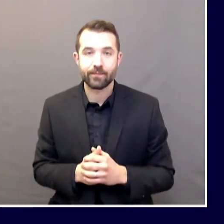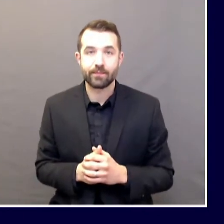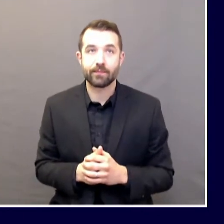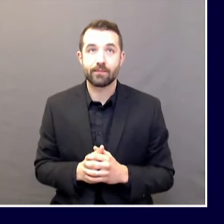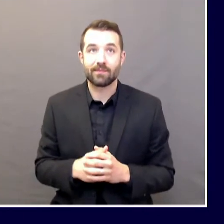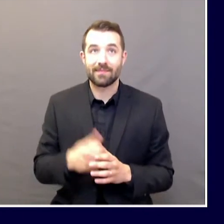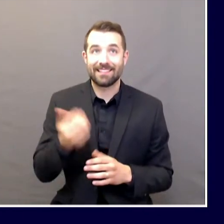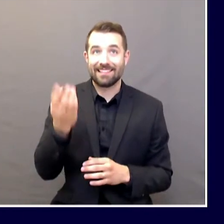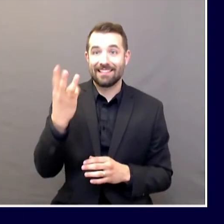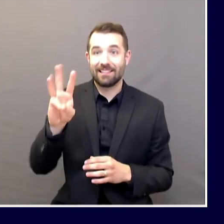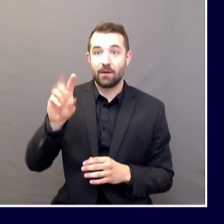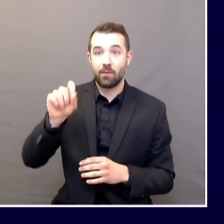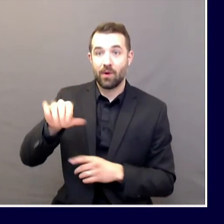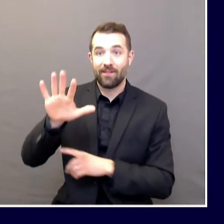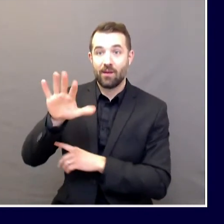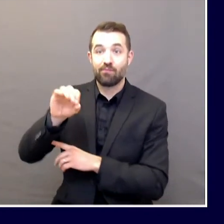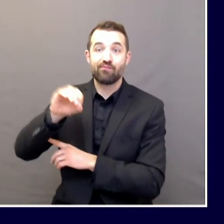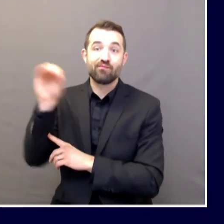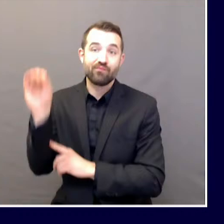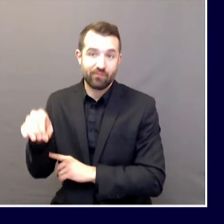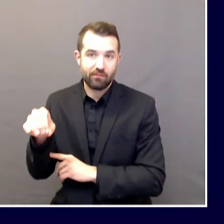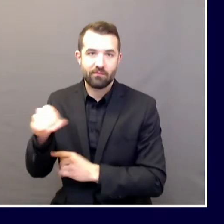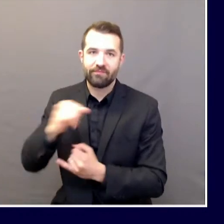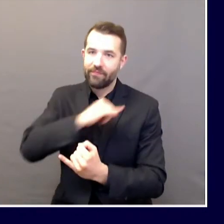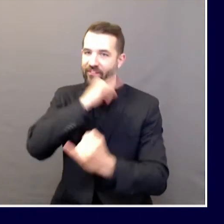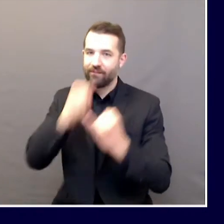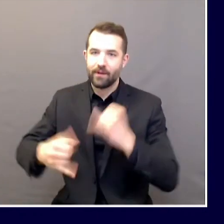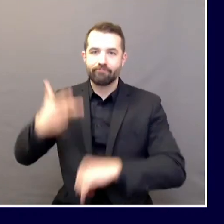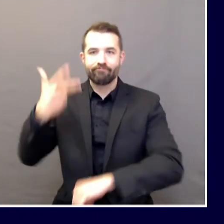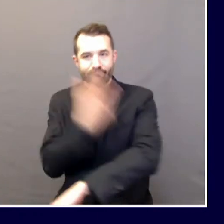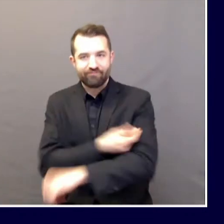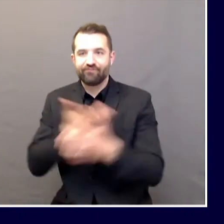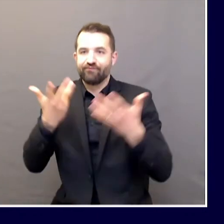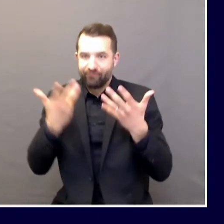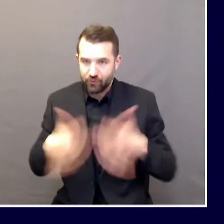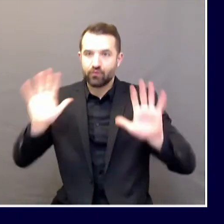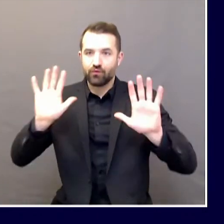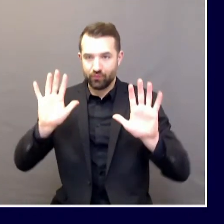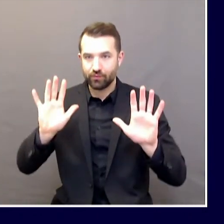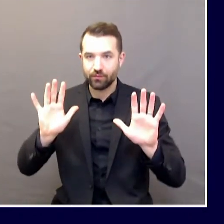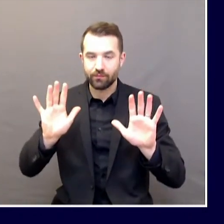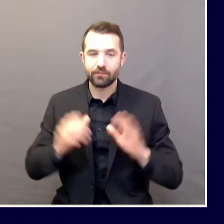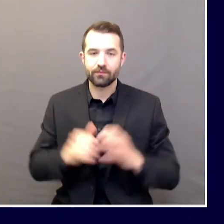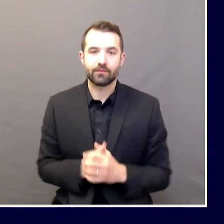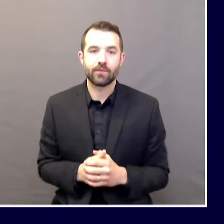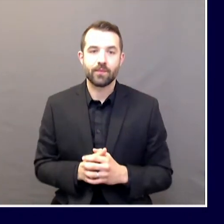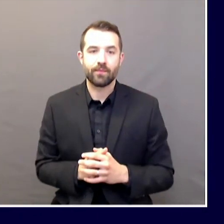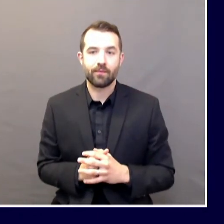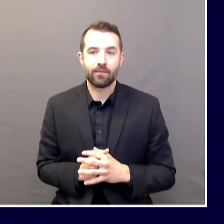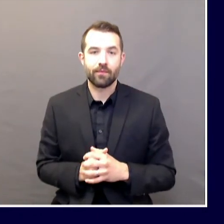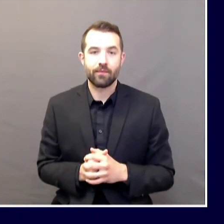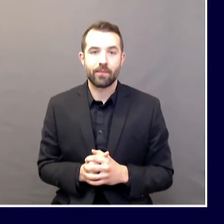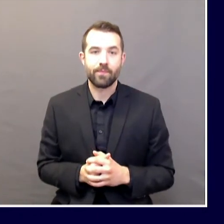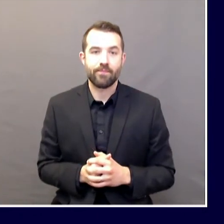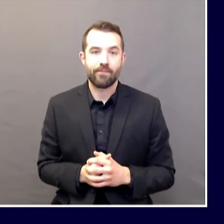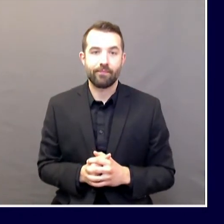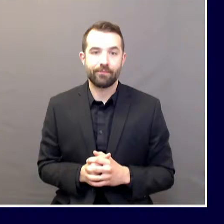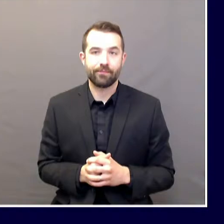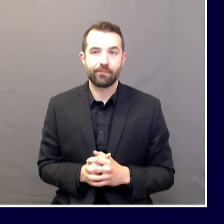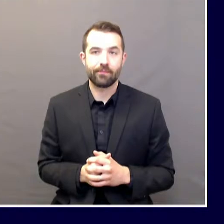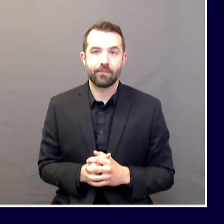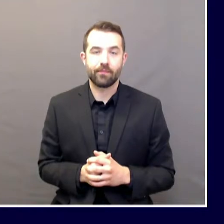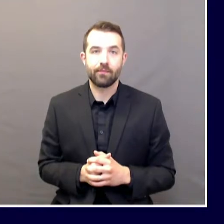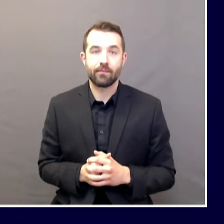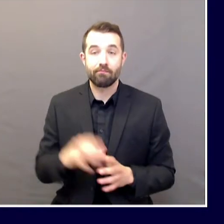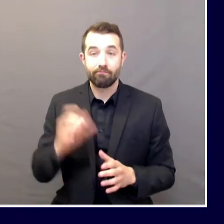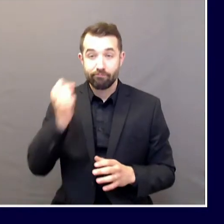16.5% of the state has finished their entire COVID-19 vaccine series. On top of that,